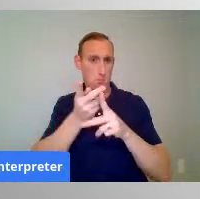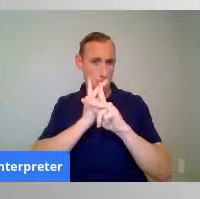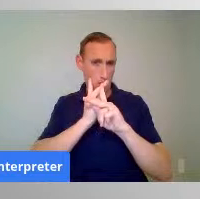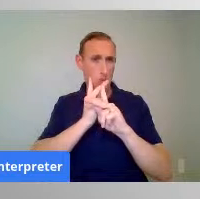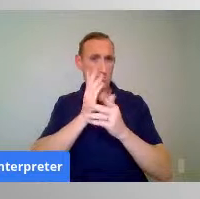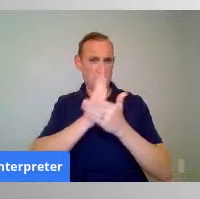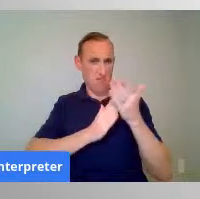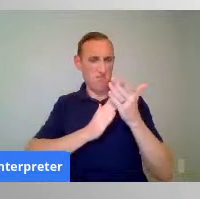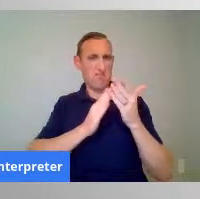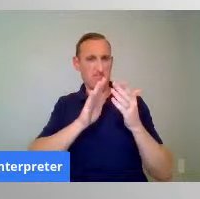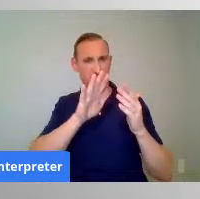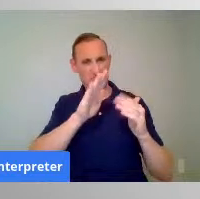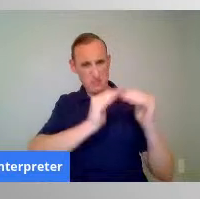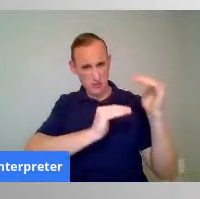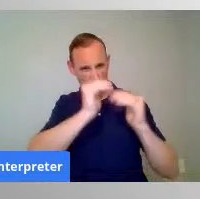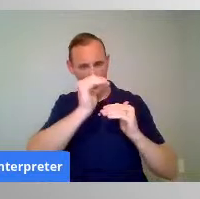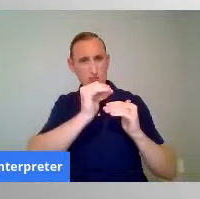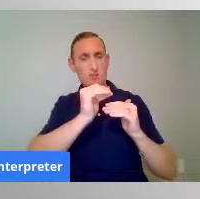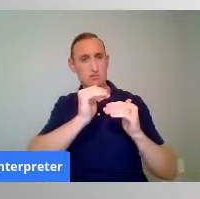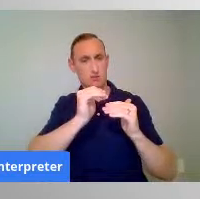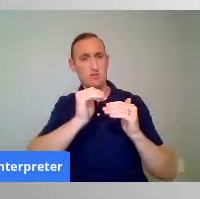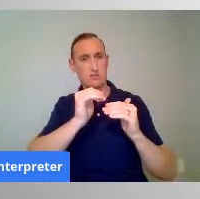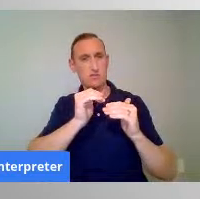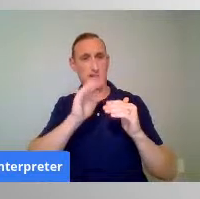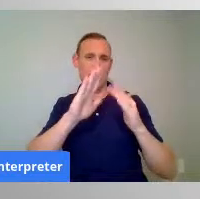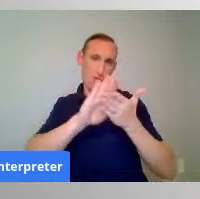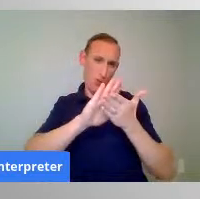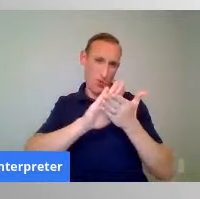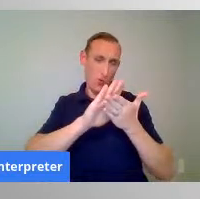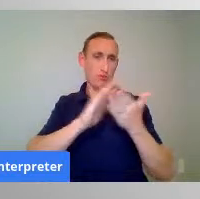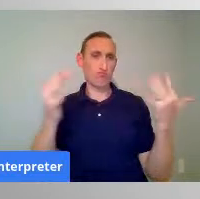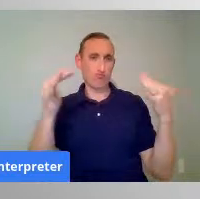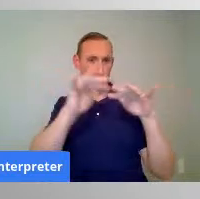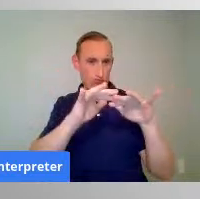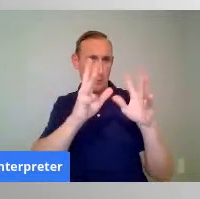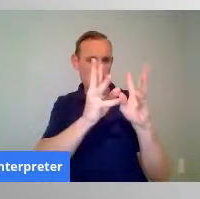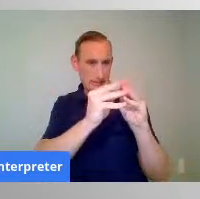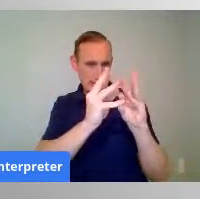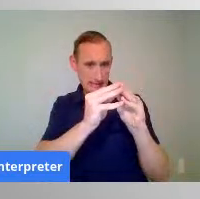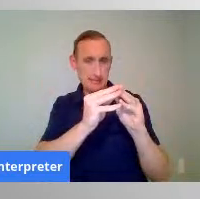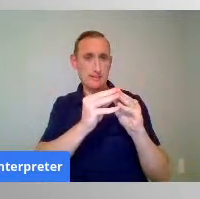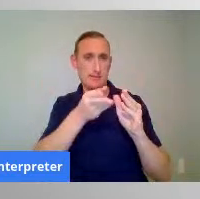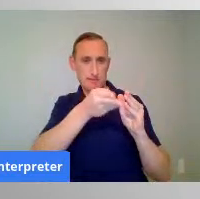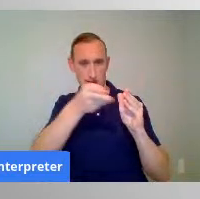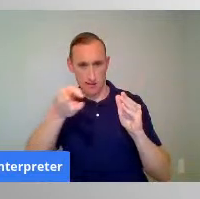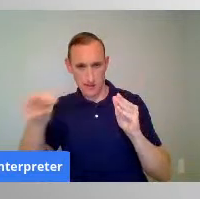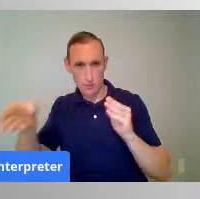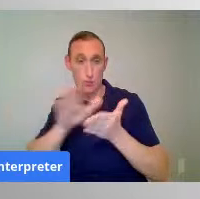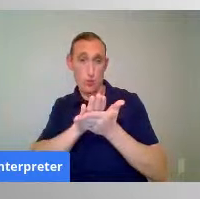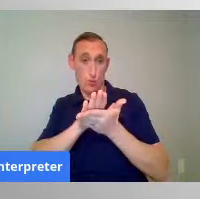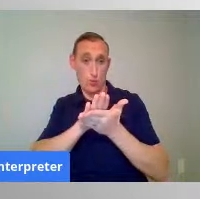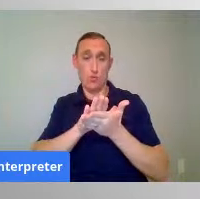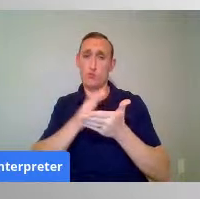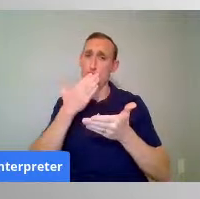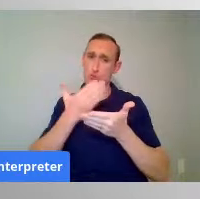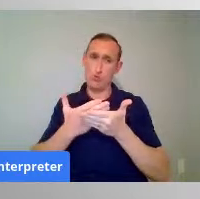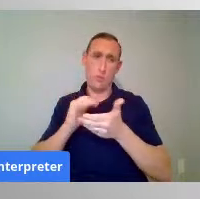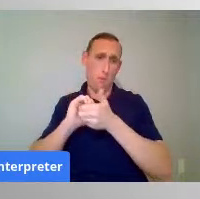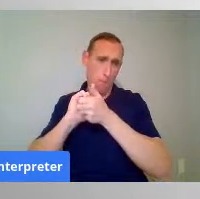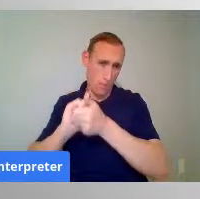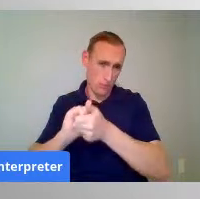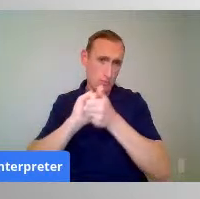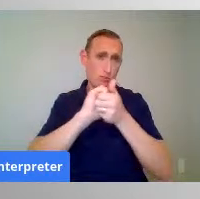are very comfortable sometimes in coming to schools for that purpose. So these have been great partnerships. That shared use